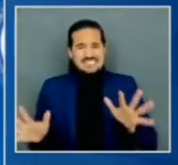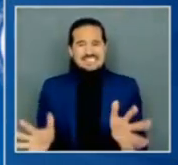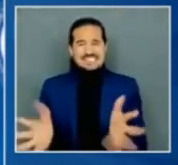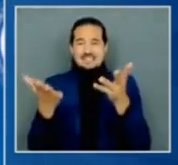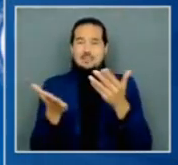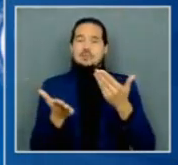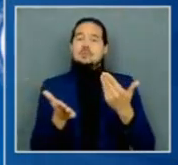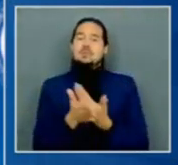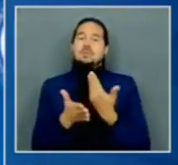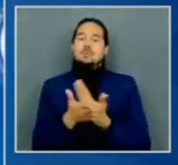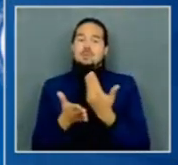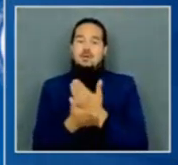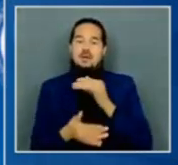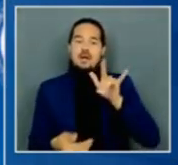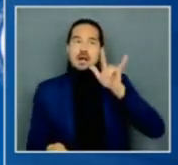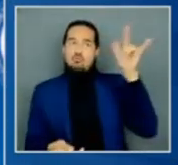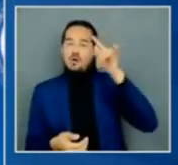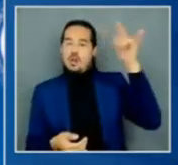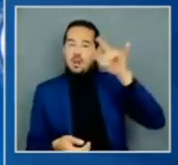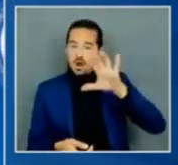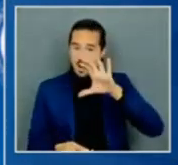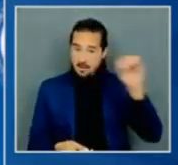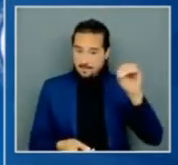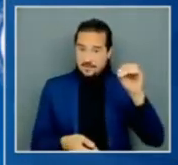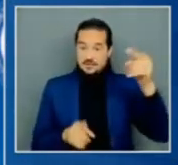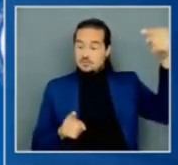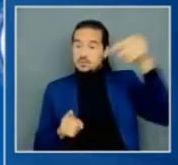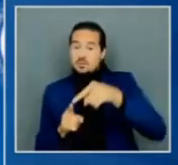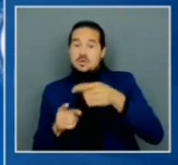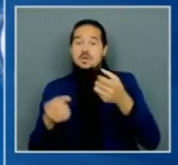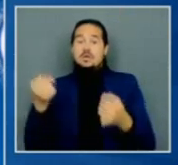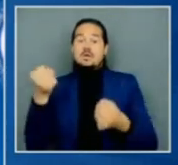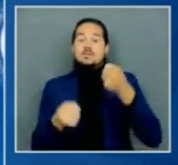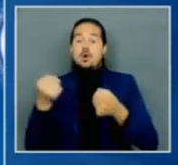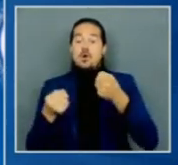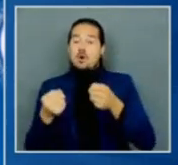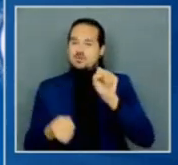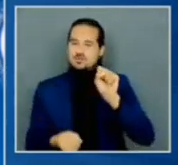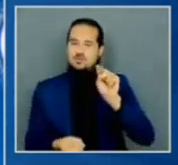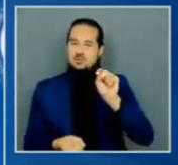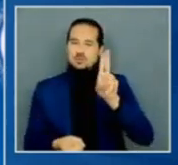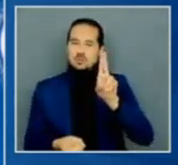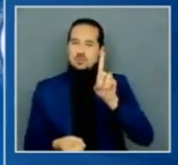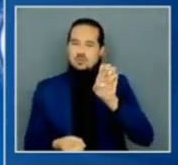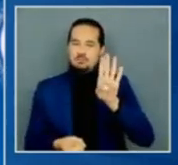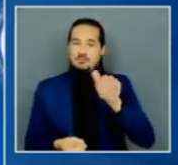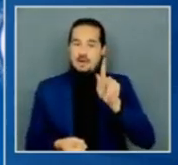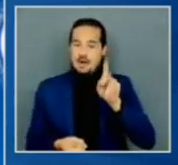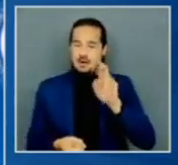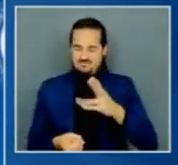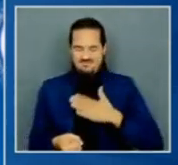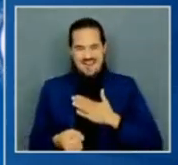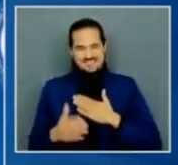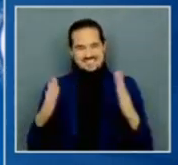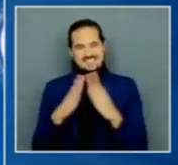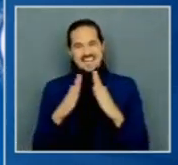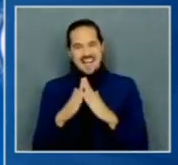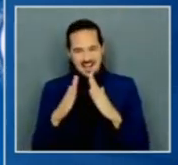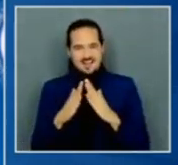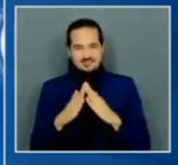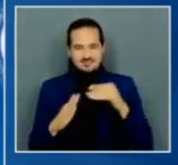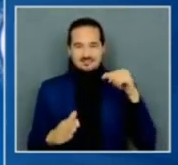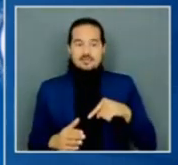the aeronautical supplier Bendix and the giant auto assembly of Studebaker. And now, climate and infrastructure innovation are